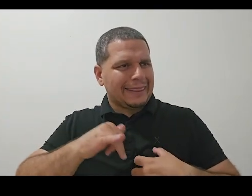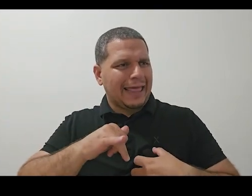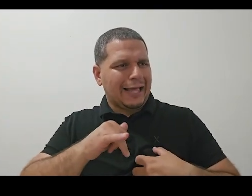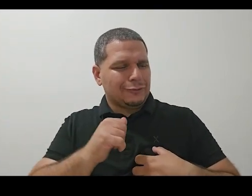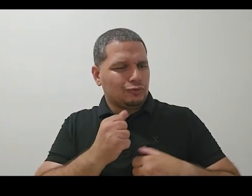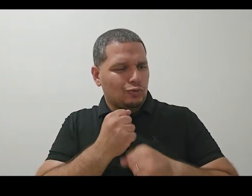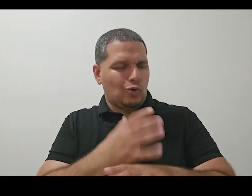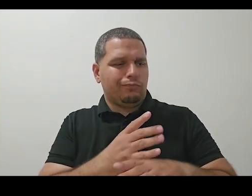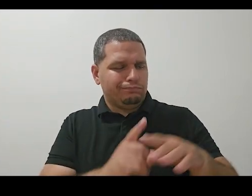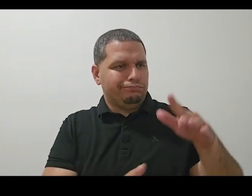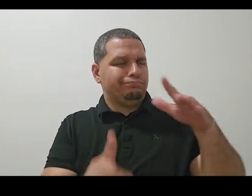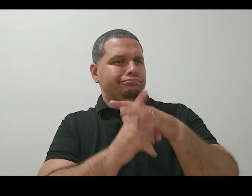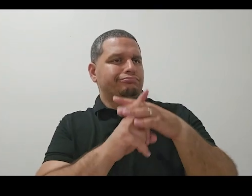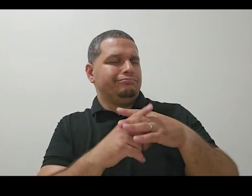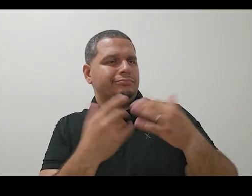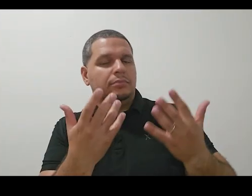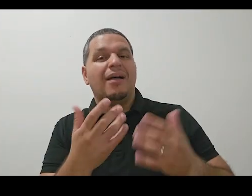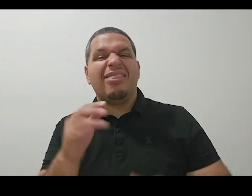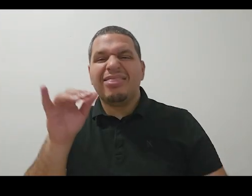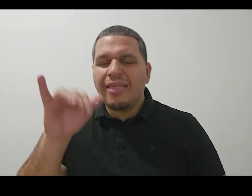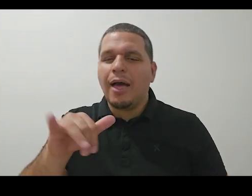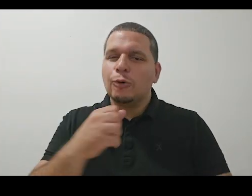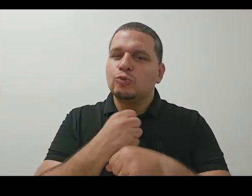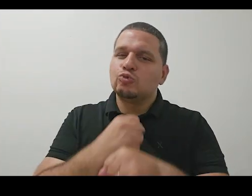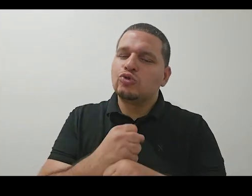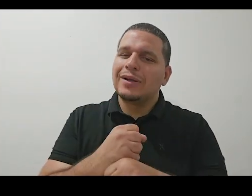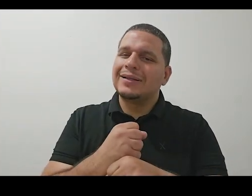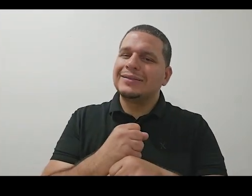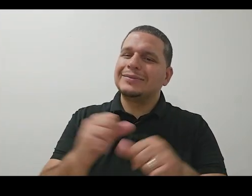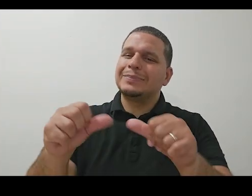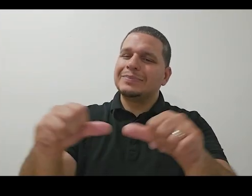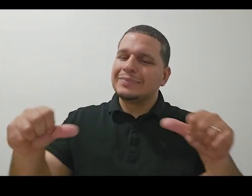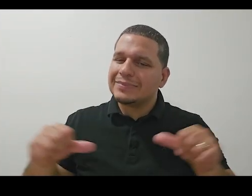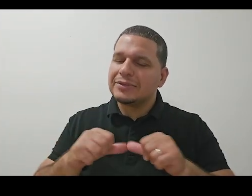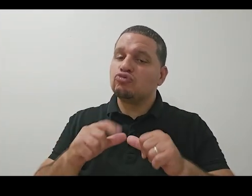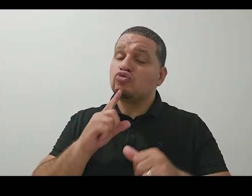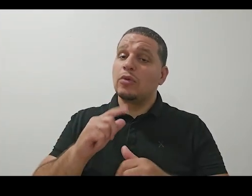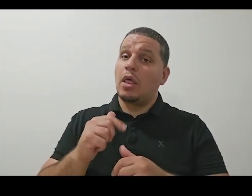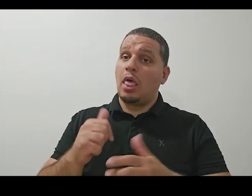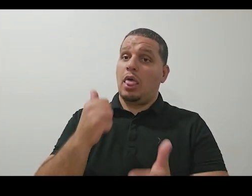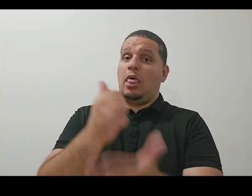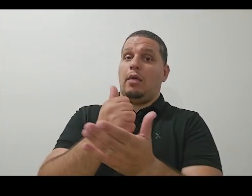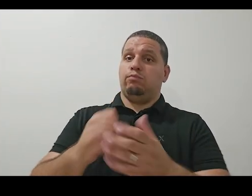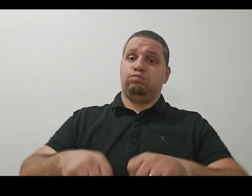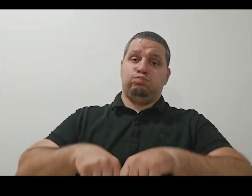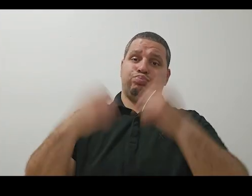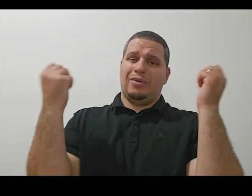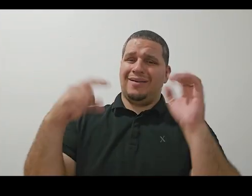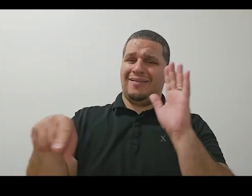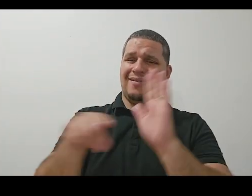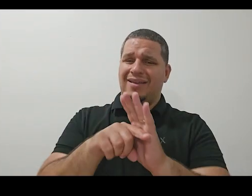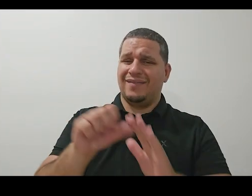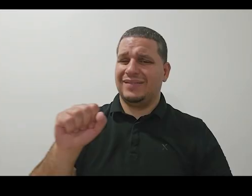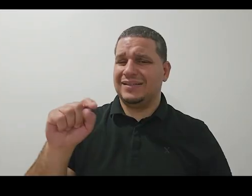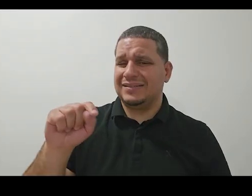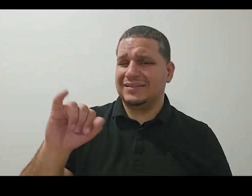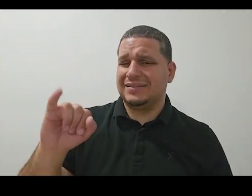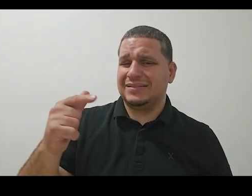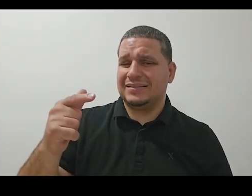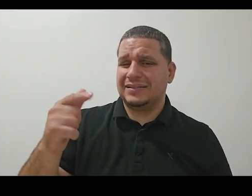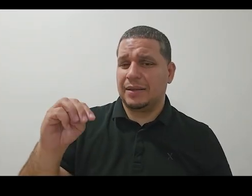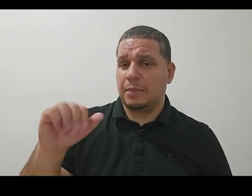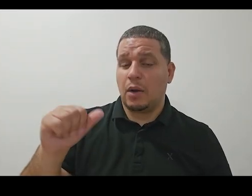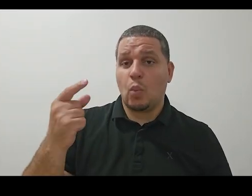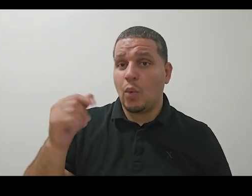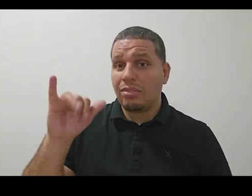that's bringing this up here? So creating that place so to help break that stigma. And the stigma is